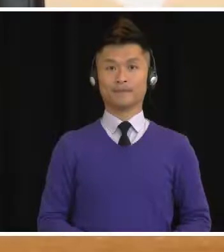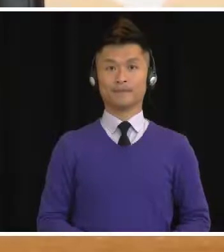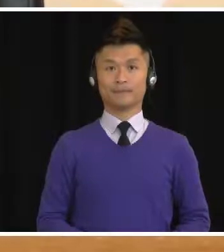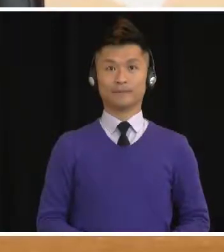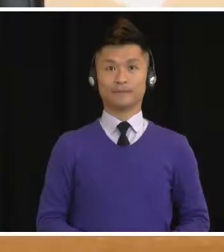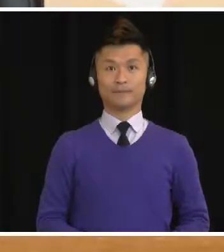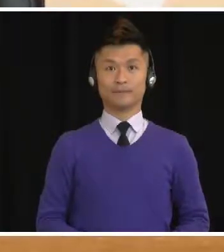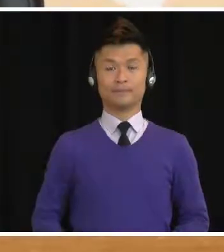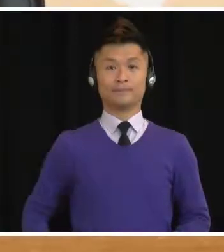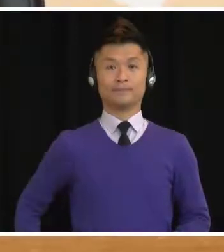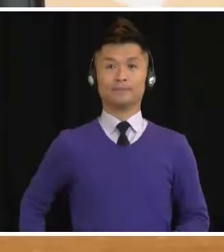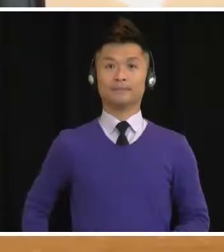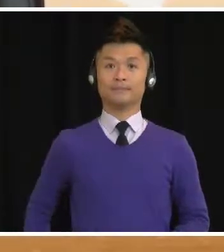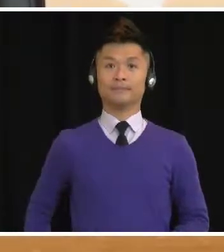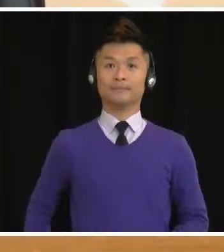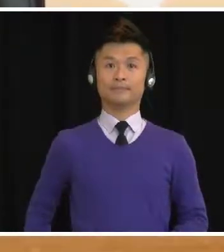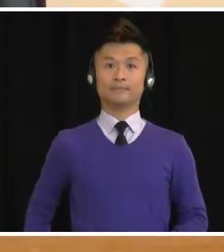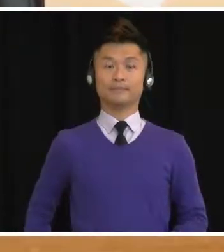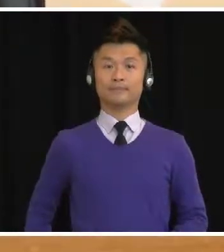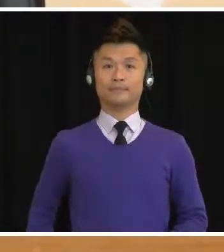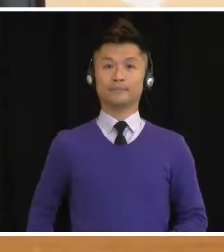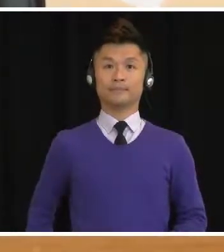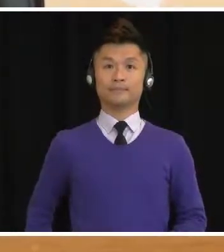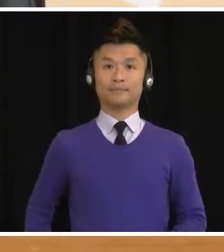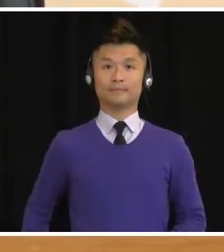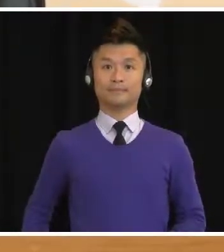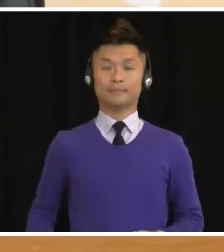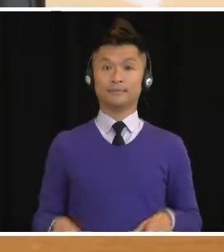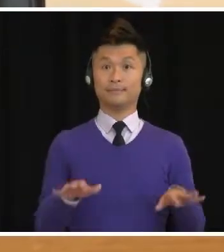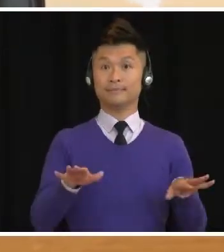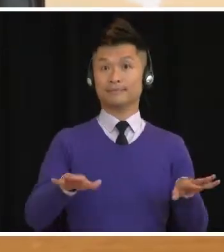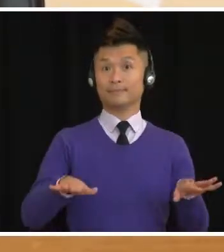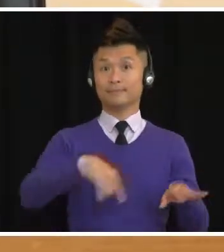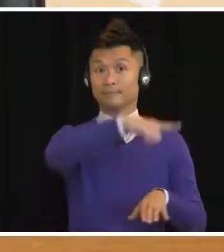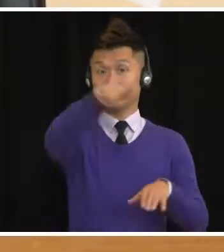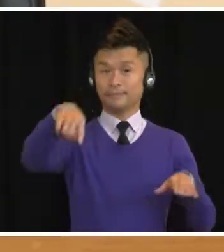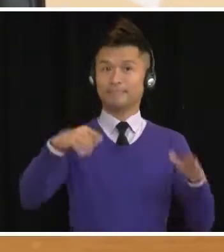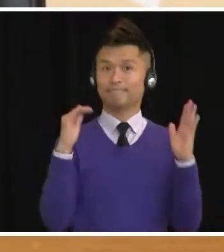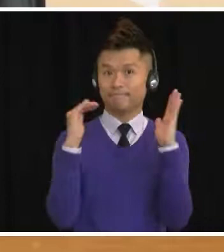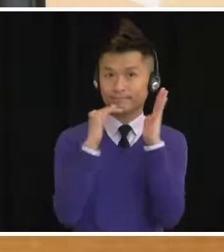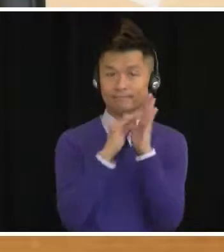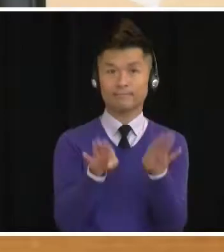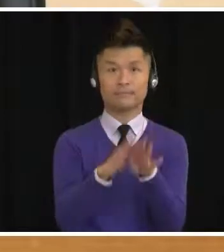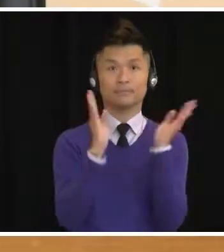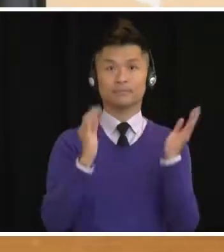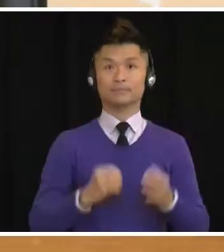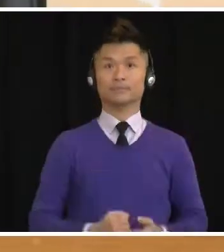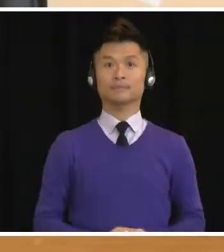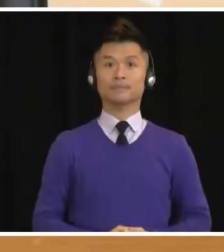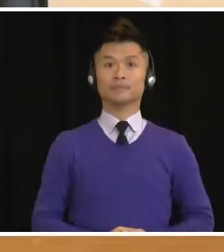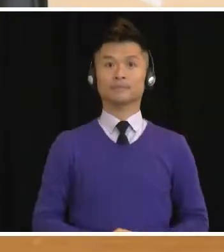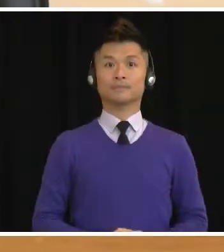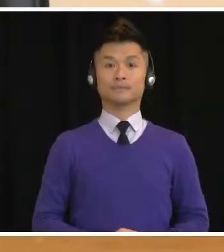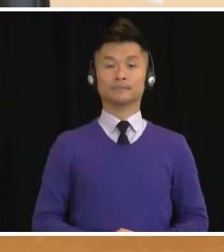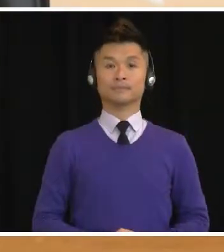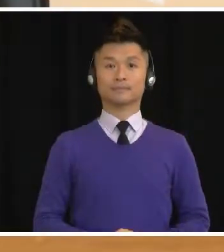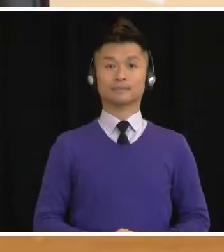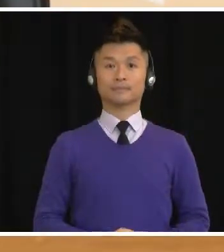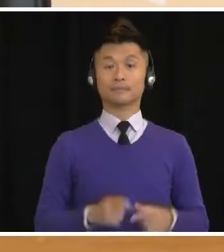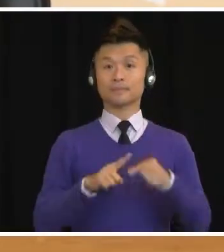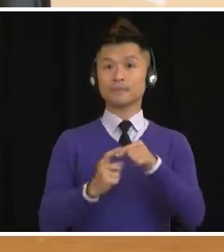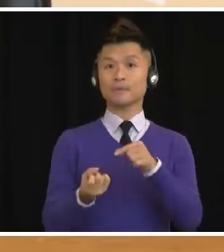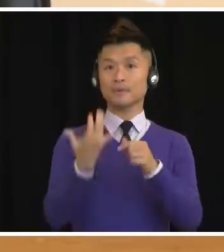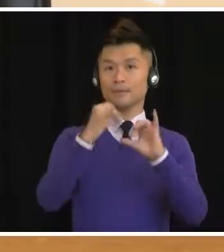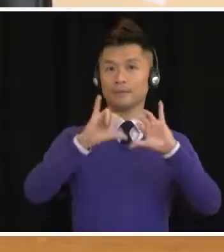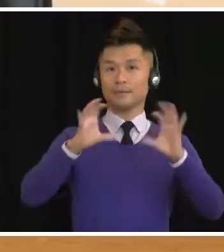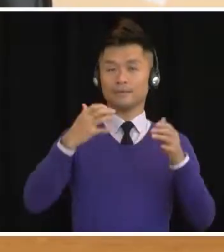the review of the first report of the Republic of China, Taiwan,